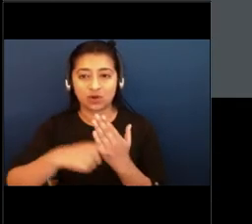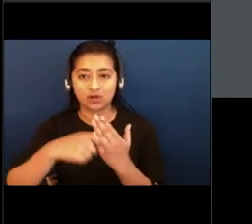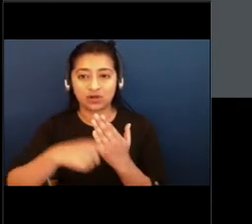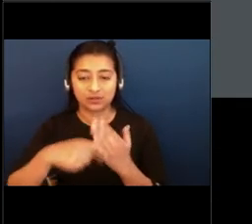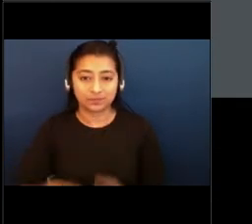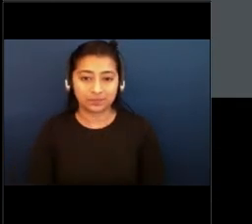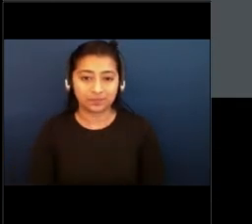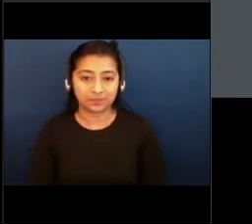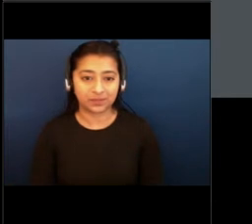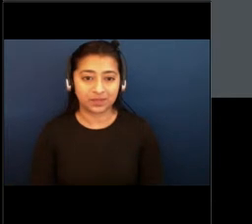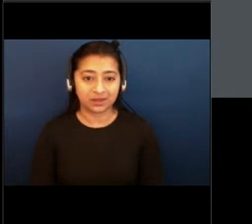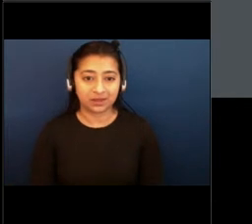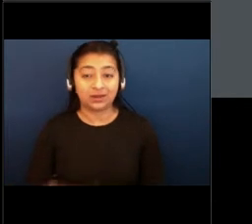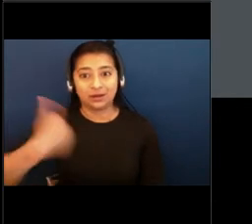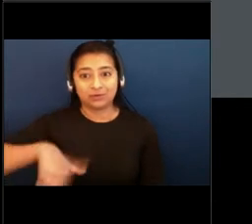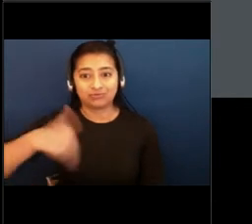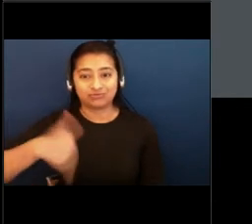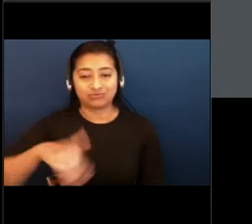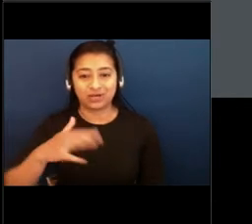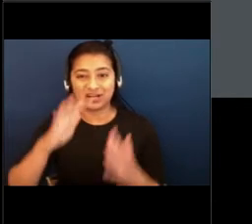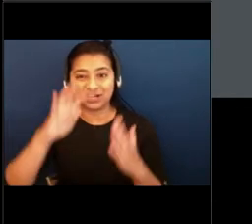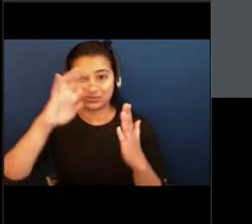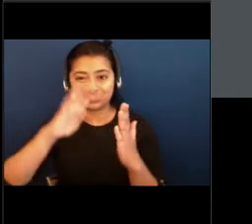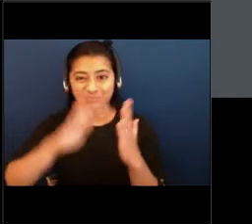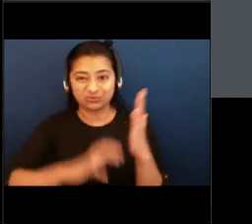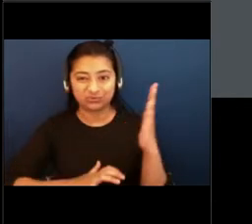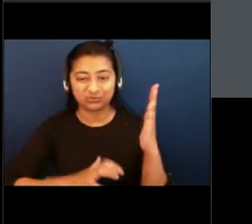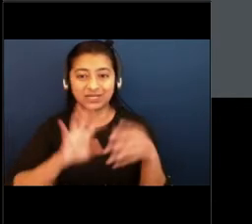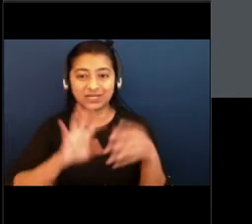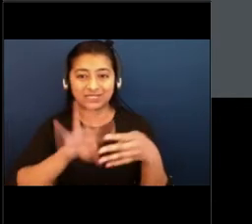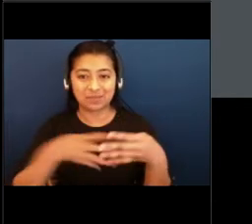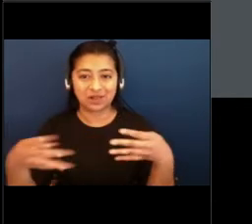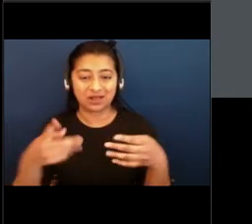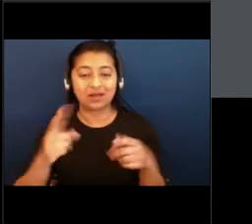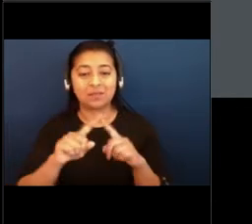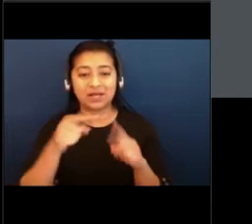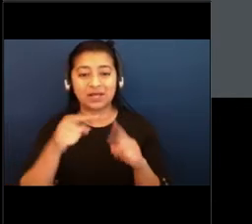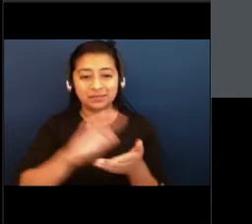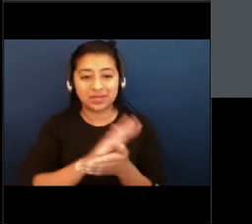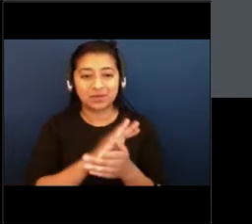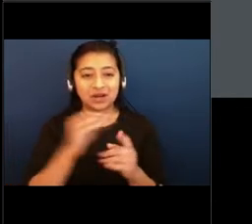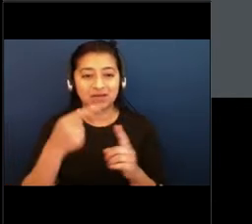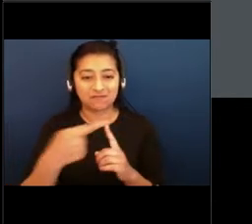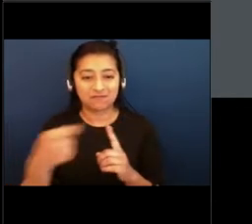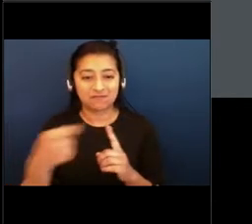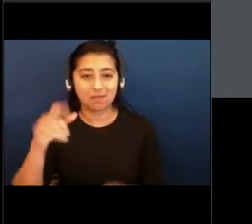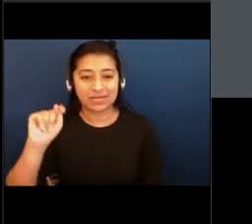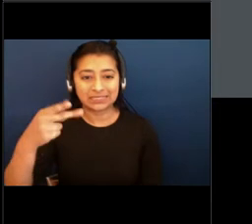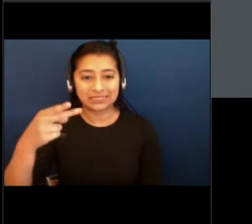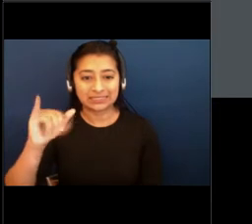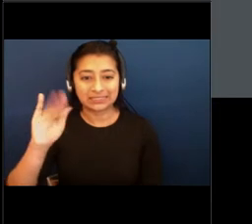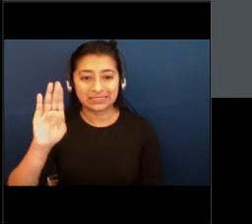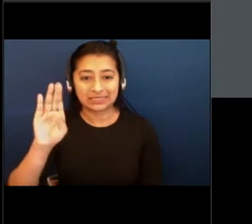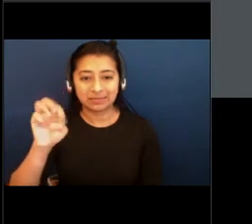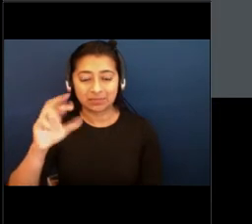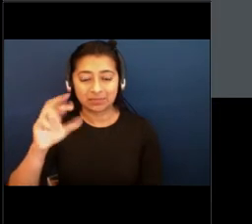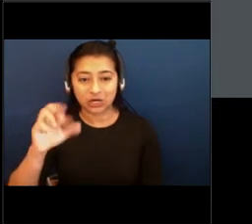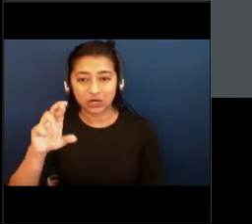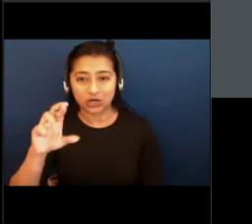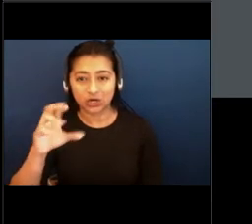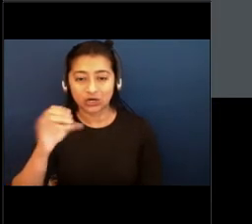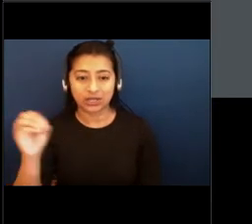Oh my gosh, this is quite a long table, but I'm drawing from a paper by Tiberger, Margits, Morey, and Musgrave